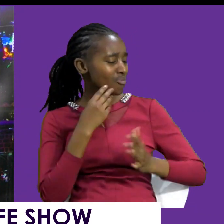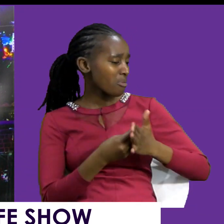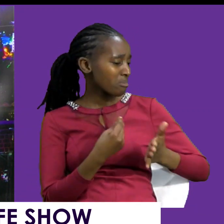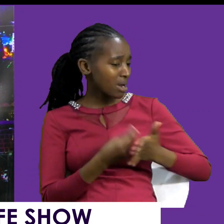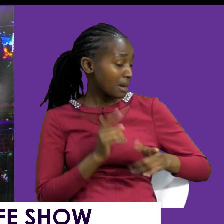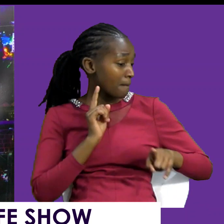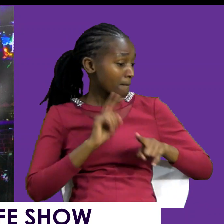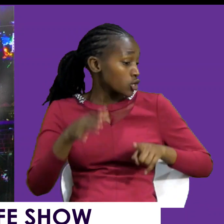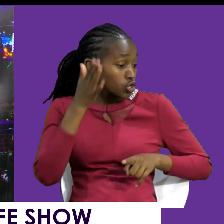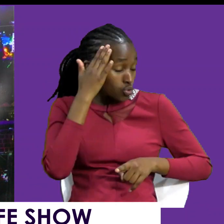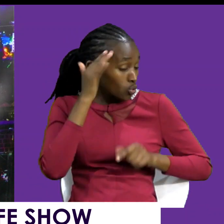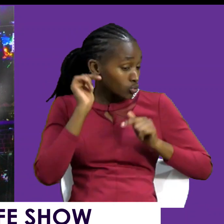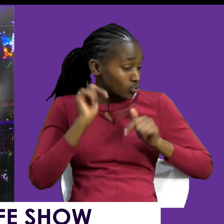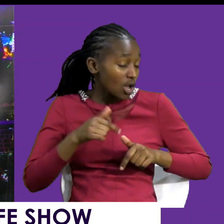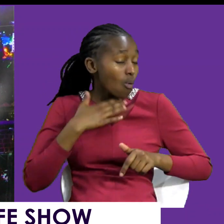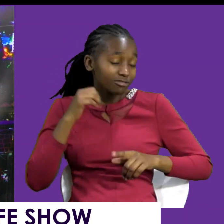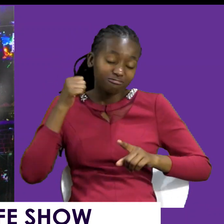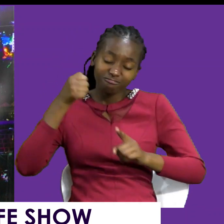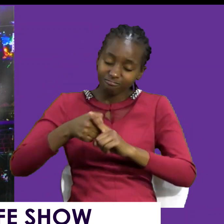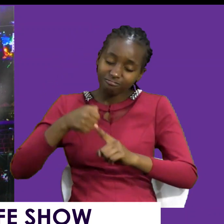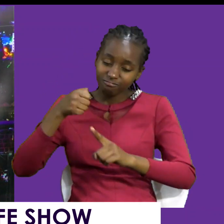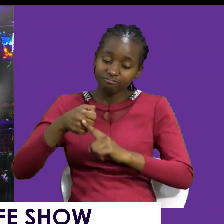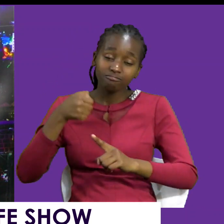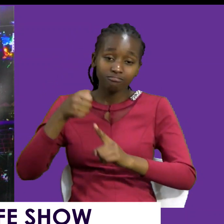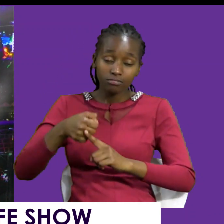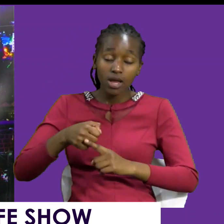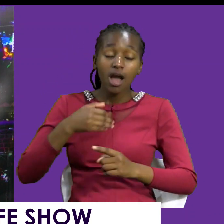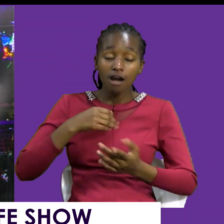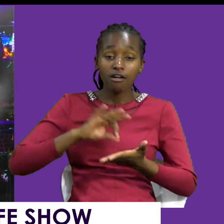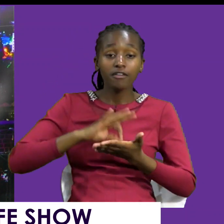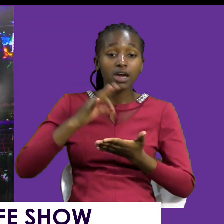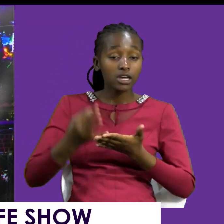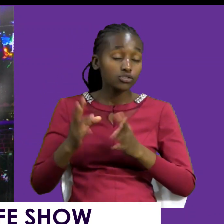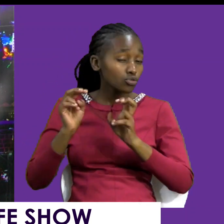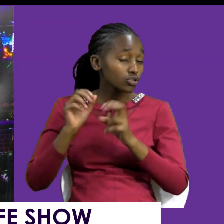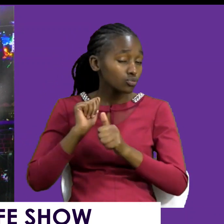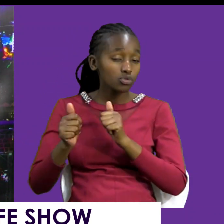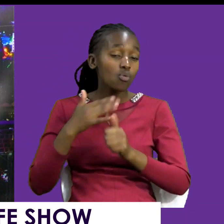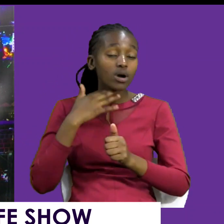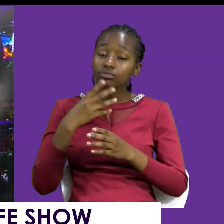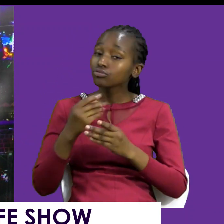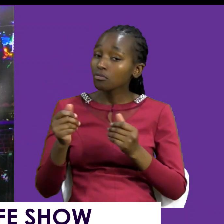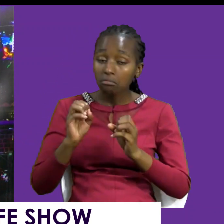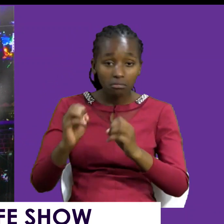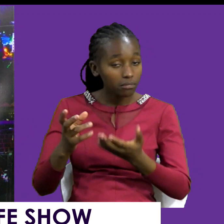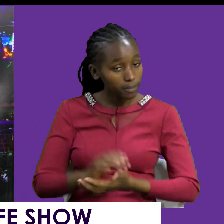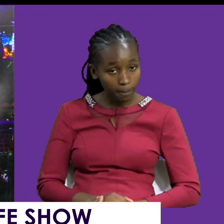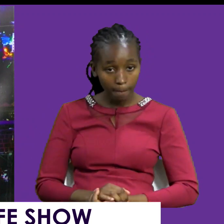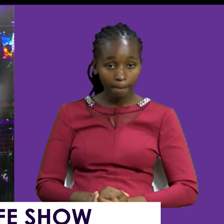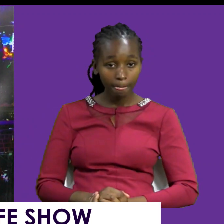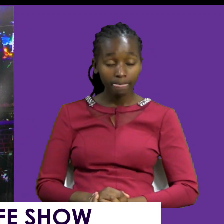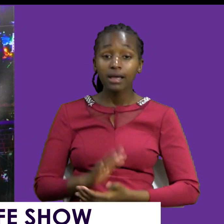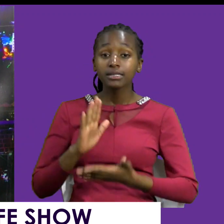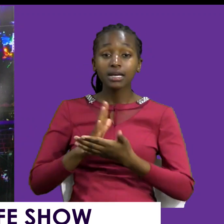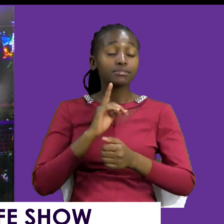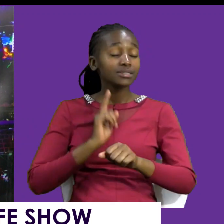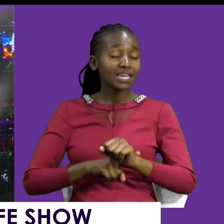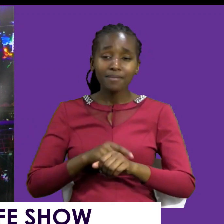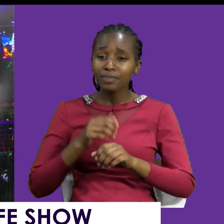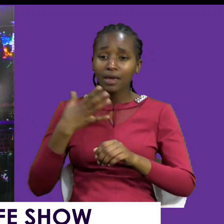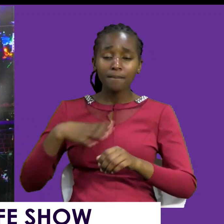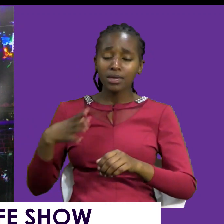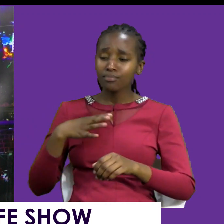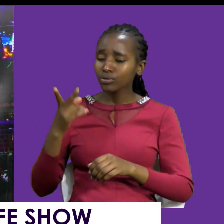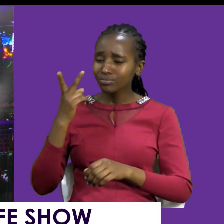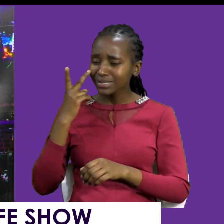today you're working towards something. You have a financial issue you are dealing with, or you have a relationship issue that they saw yesterday.